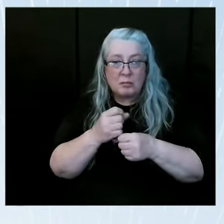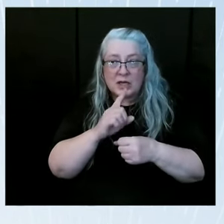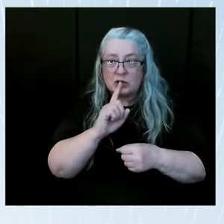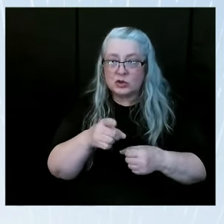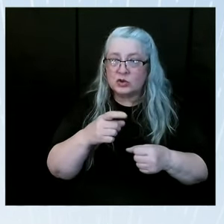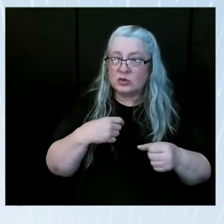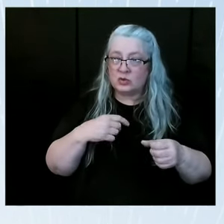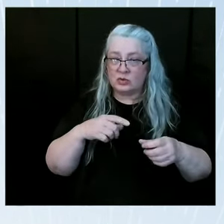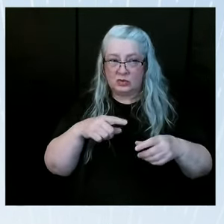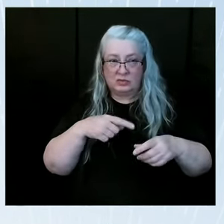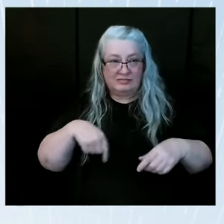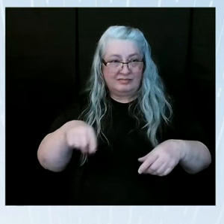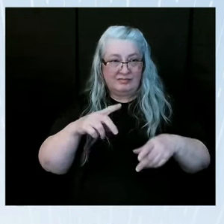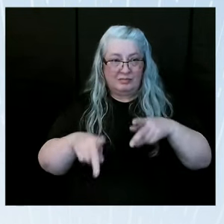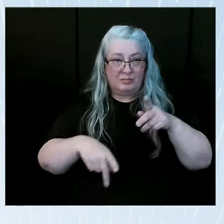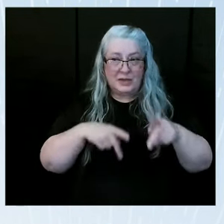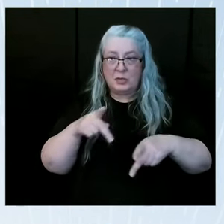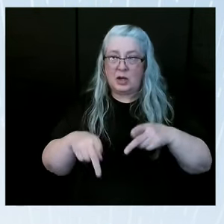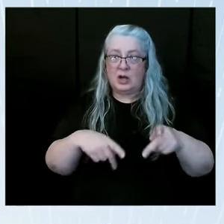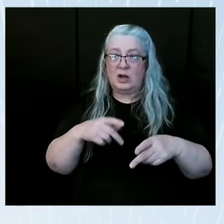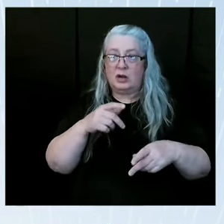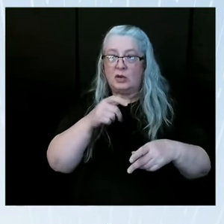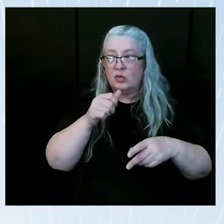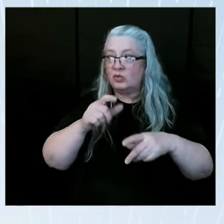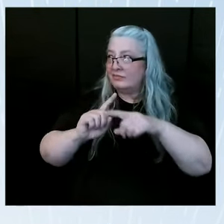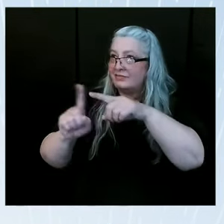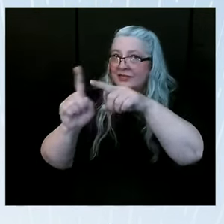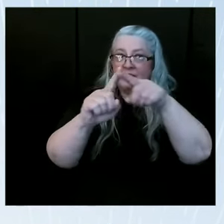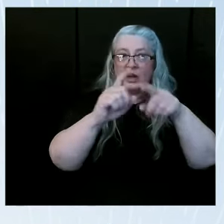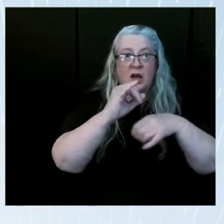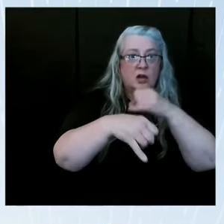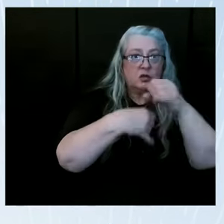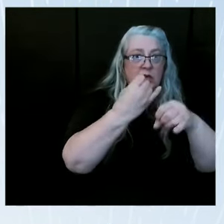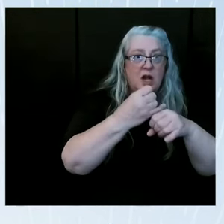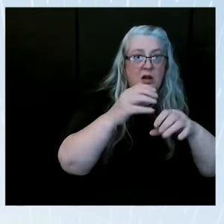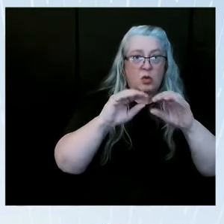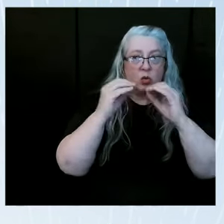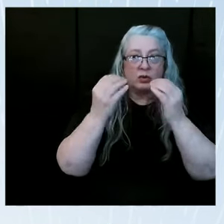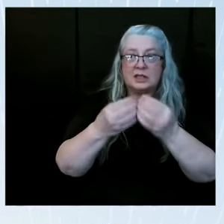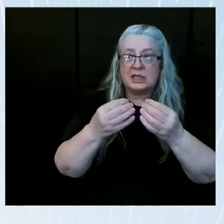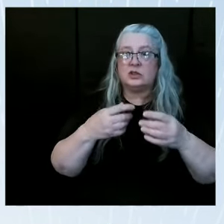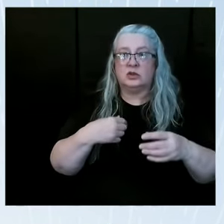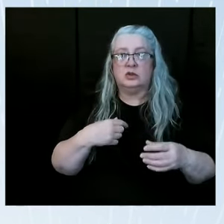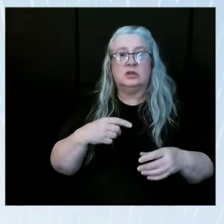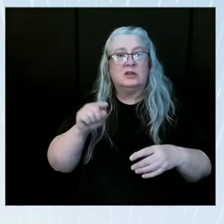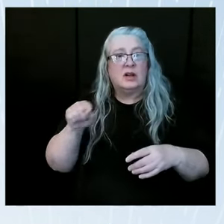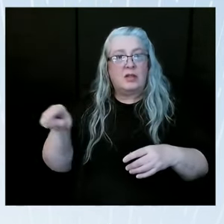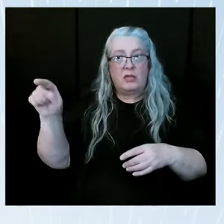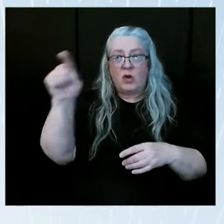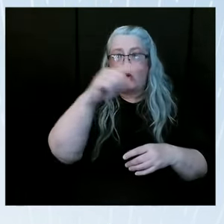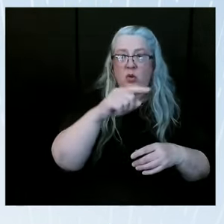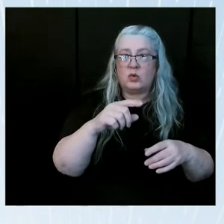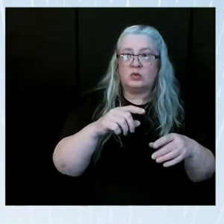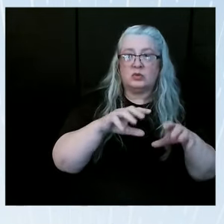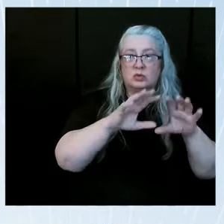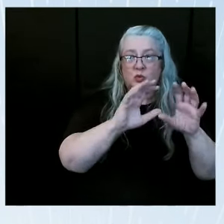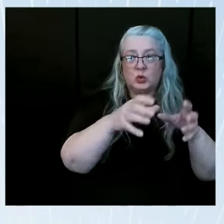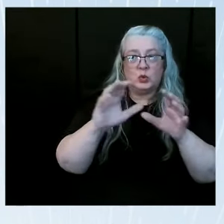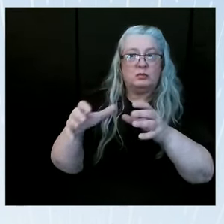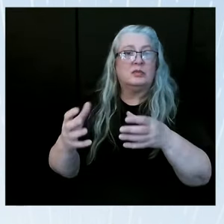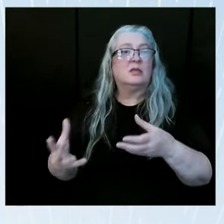and international organizations here in the United States. We're expanding this program from just a few cities to in-person coverage